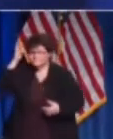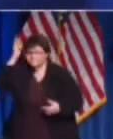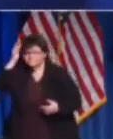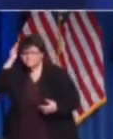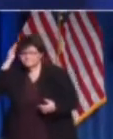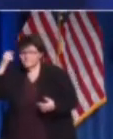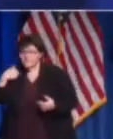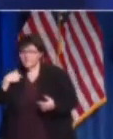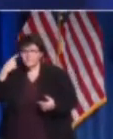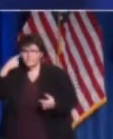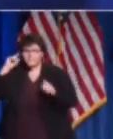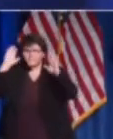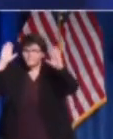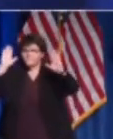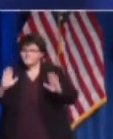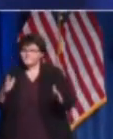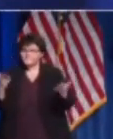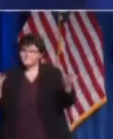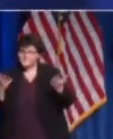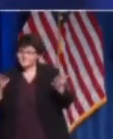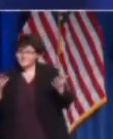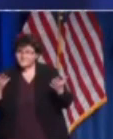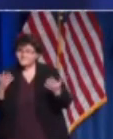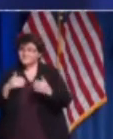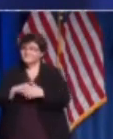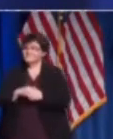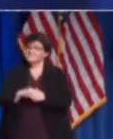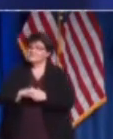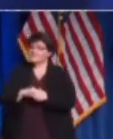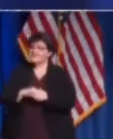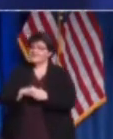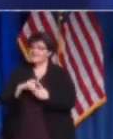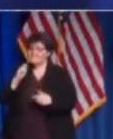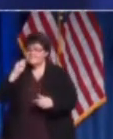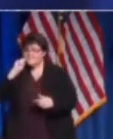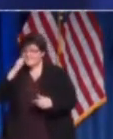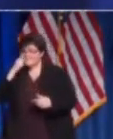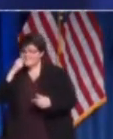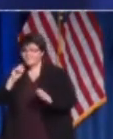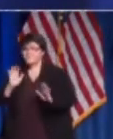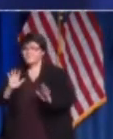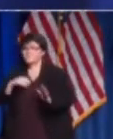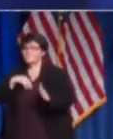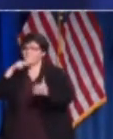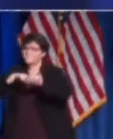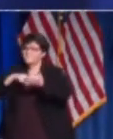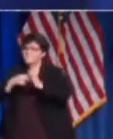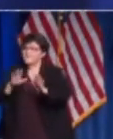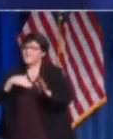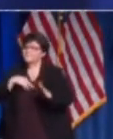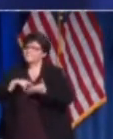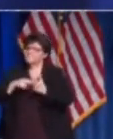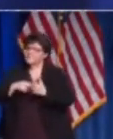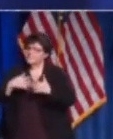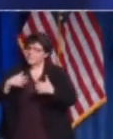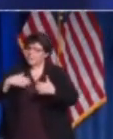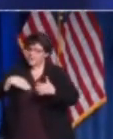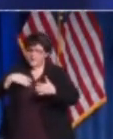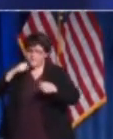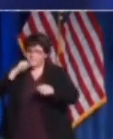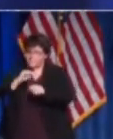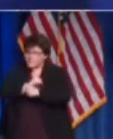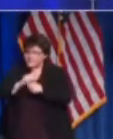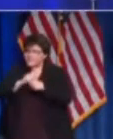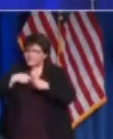that in the sense that we say colloquially now of cool. I mean that this is awe-inspiring for me, for